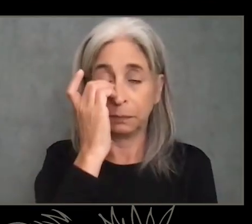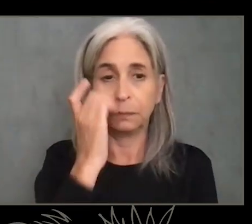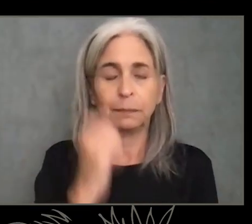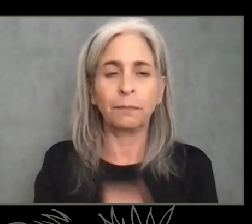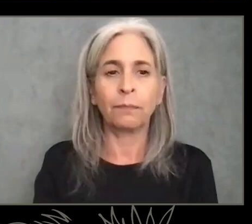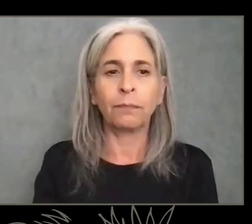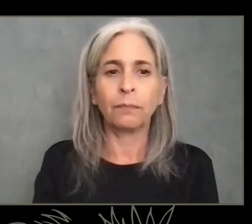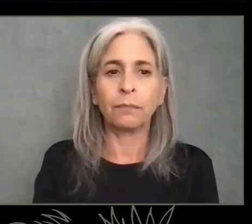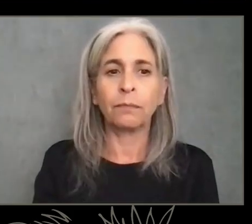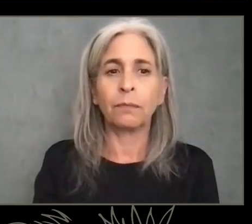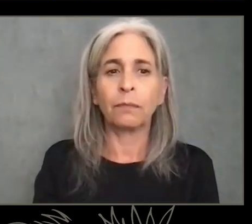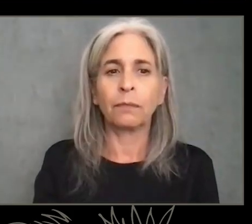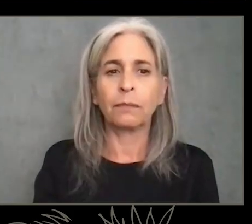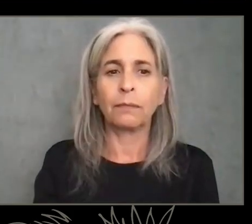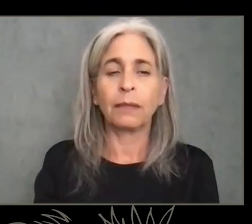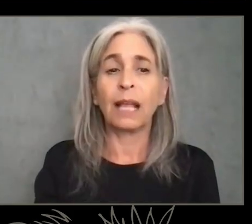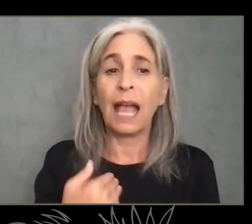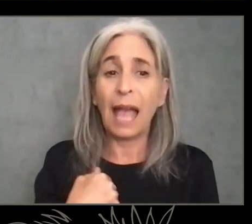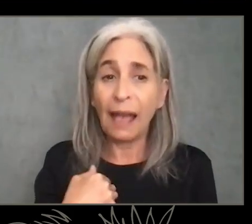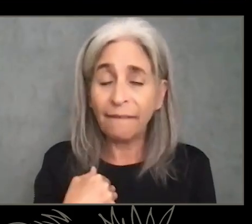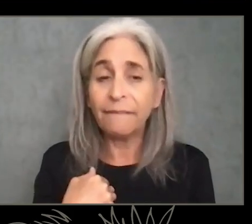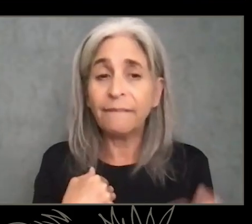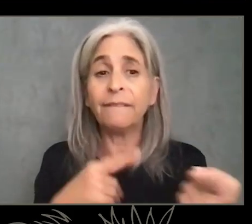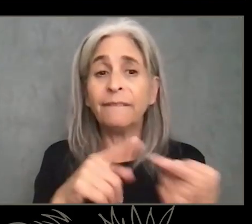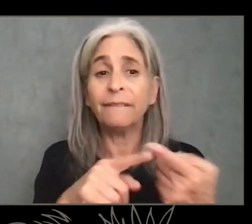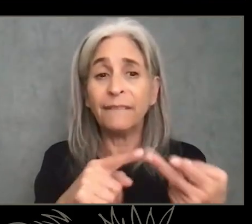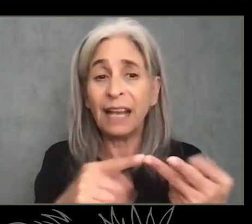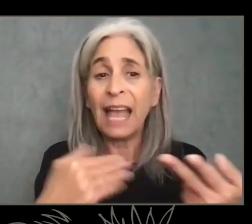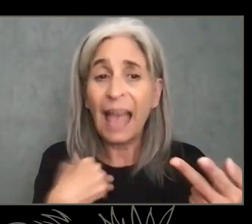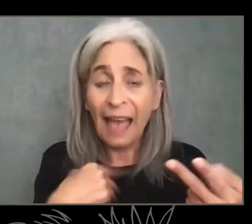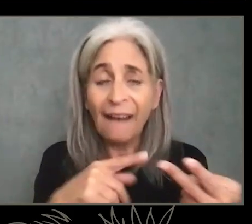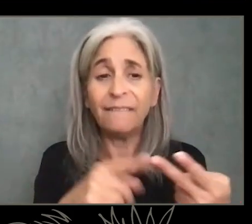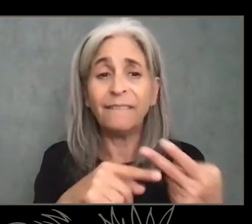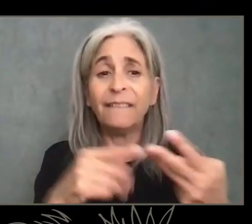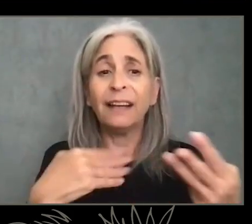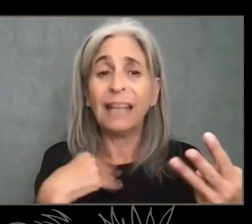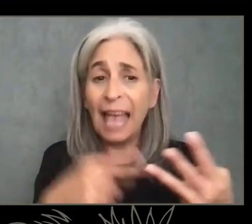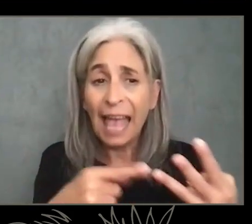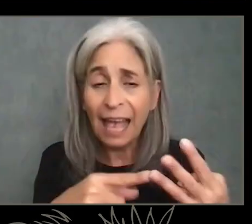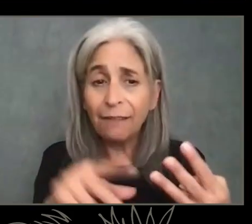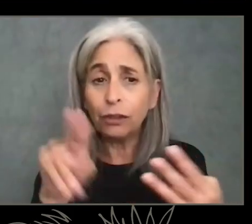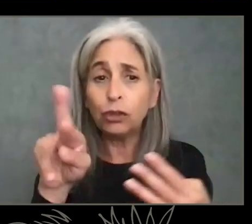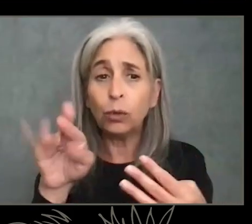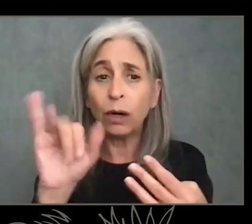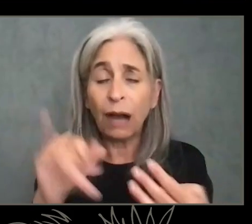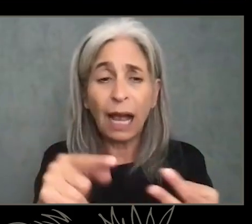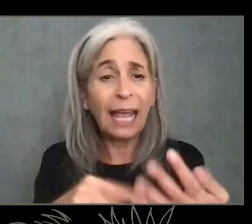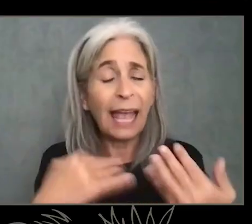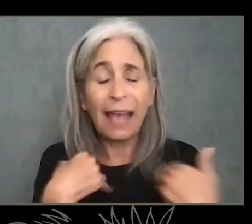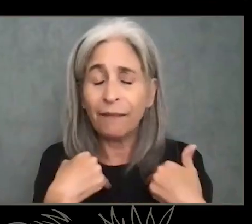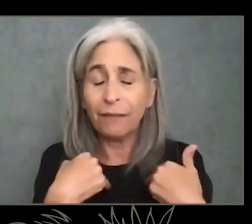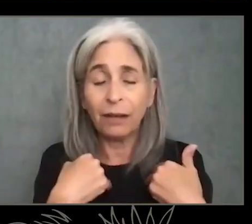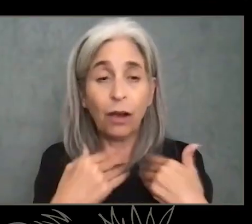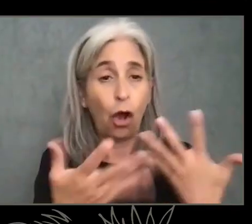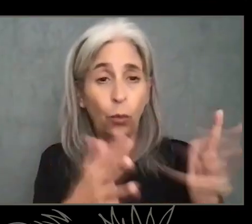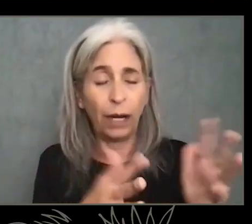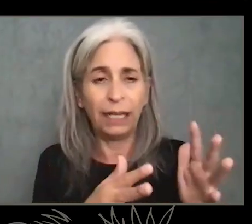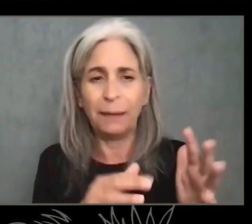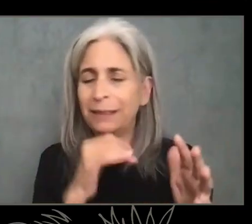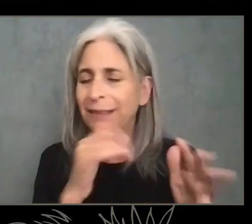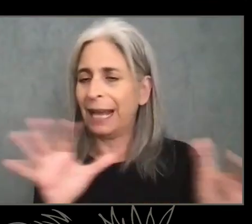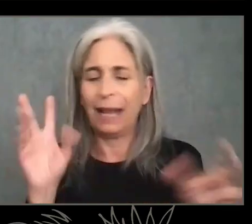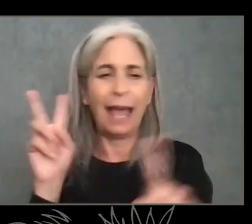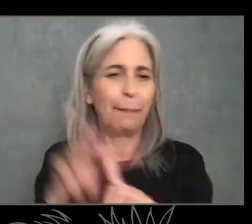And so I have all these courses. I have this path. I had that UI already, but I didn't use it in a purpose that would give meaning to my